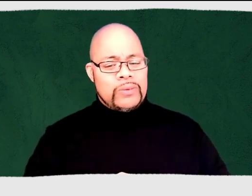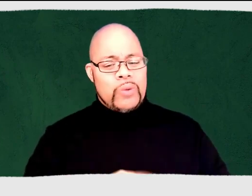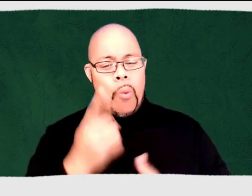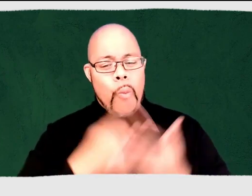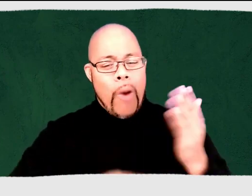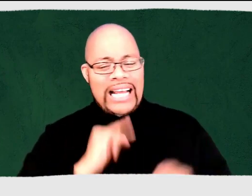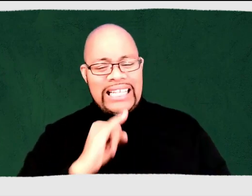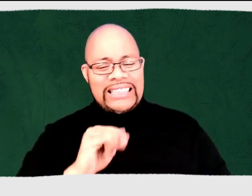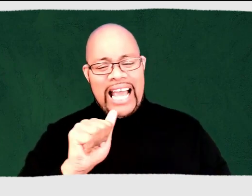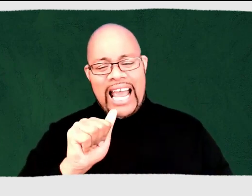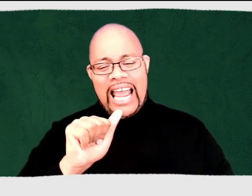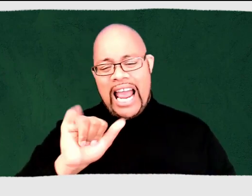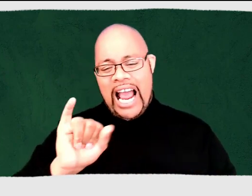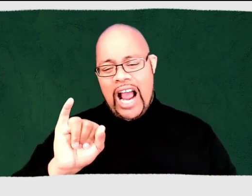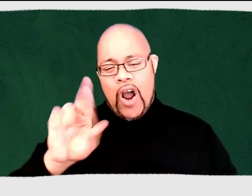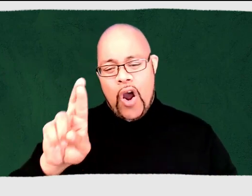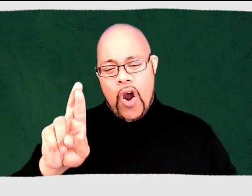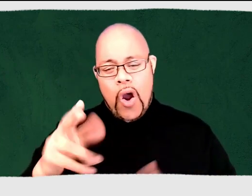what is air?